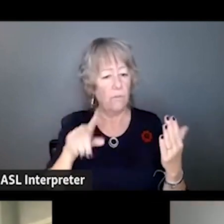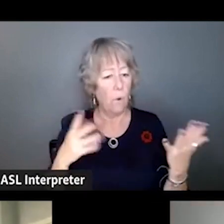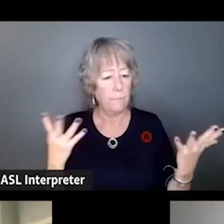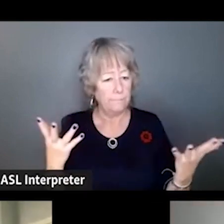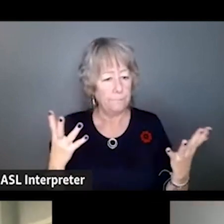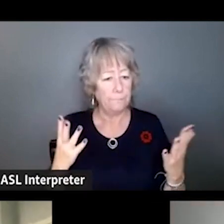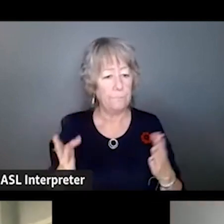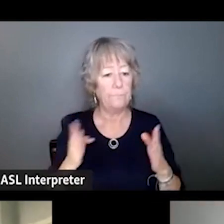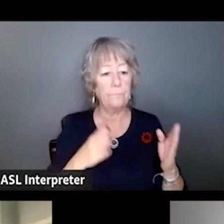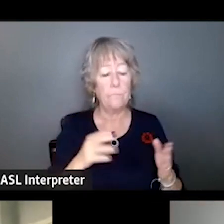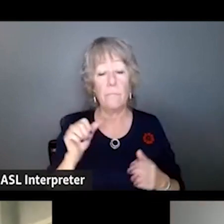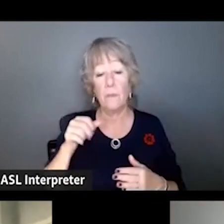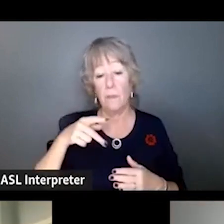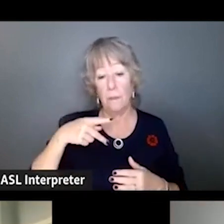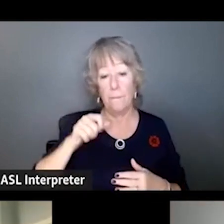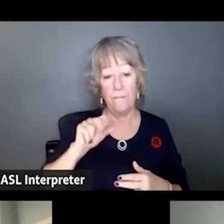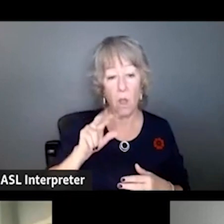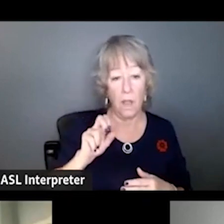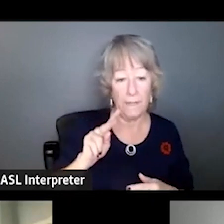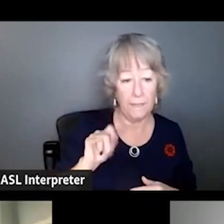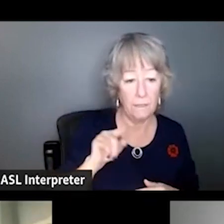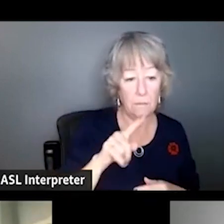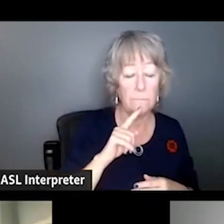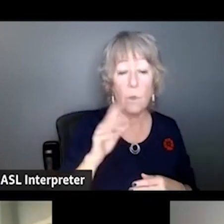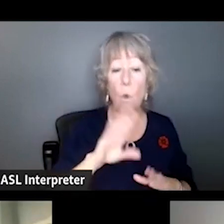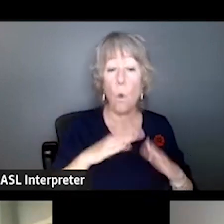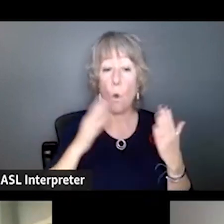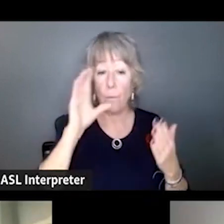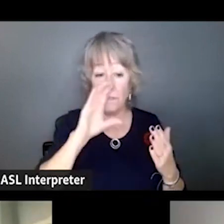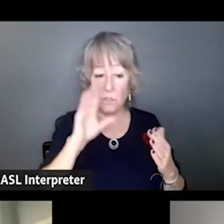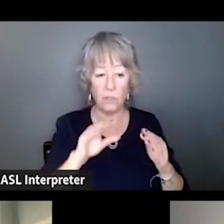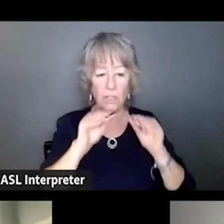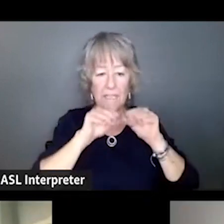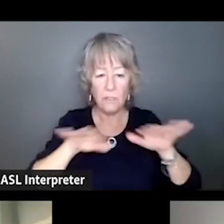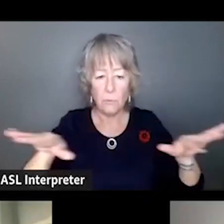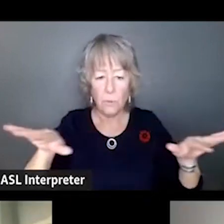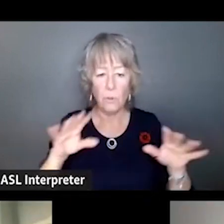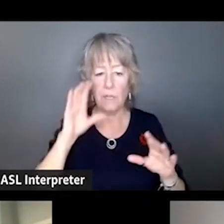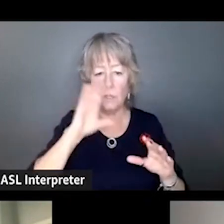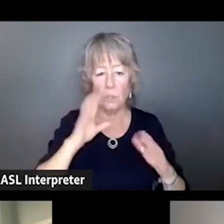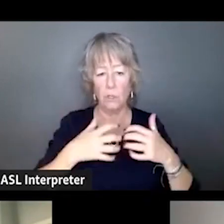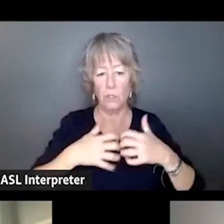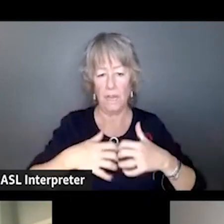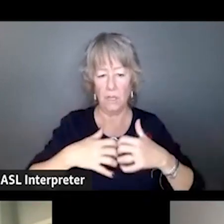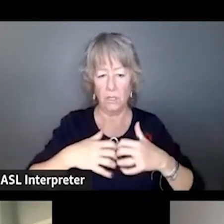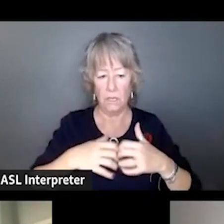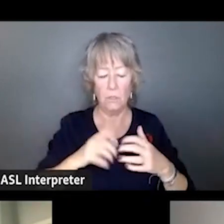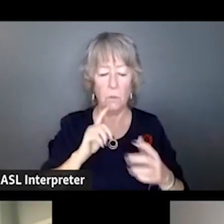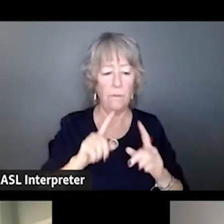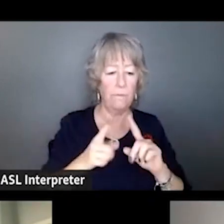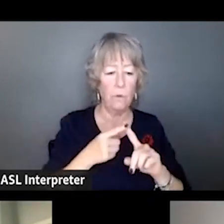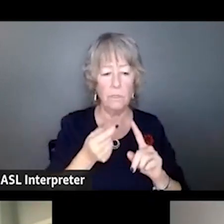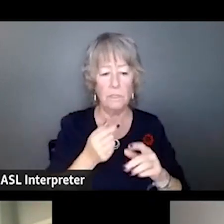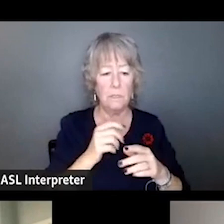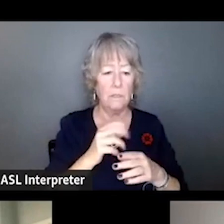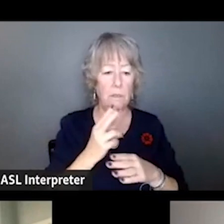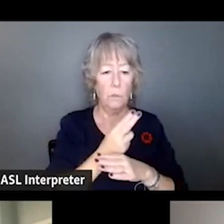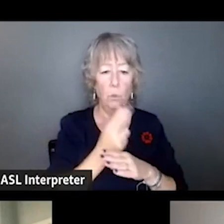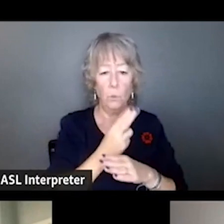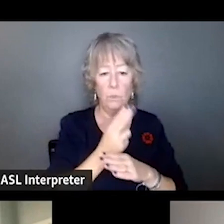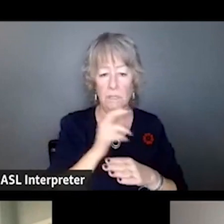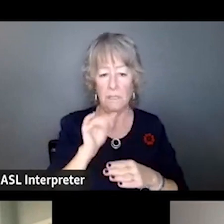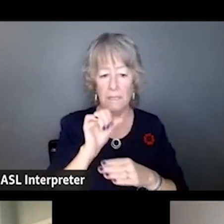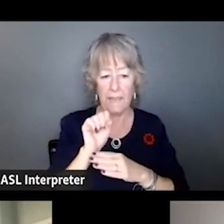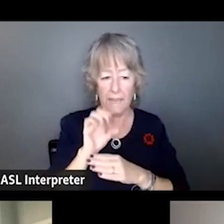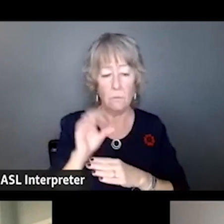Yeah, I can take that. So Opensearch is a distributed search engine, right? So the very first use case is search. People